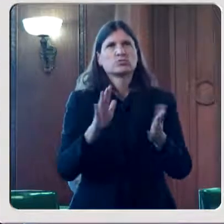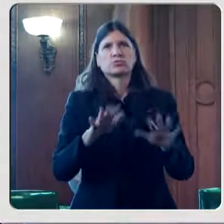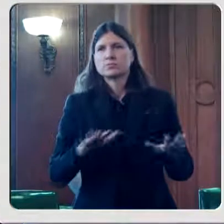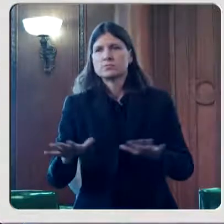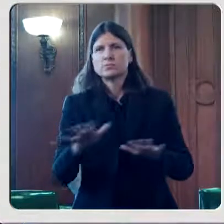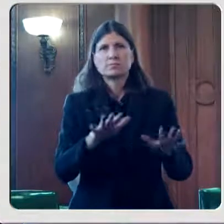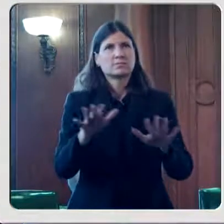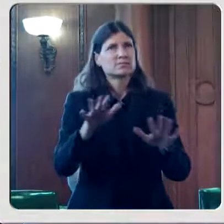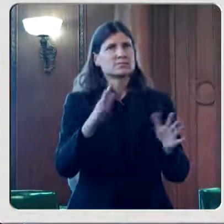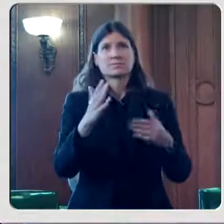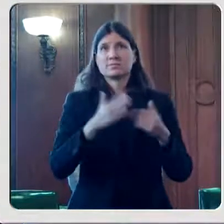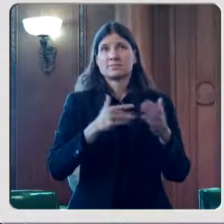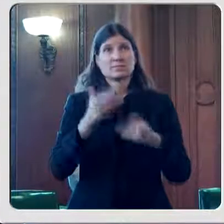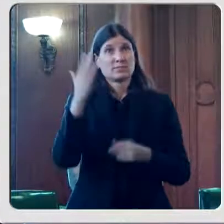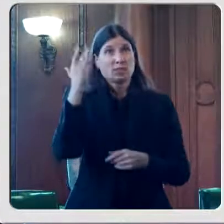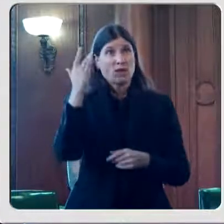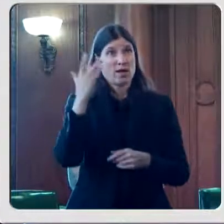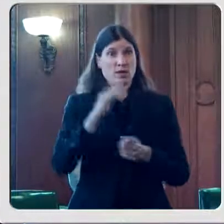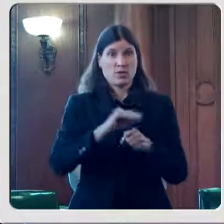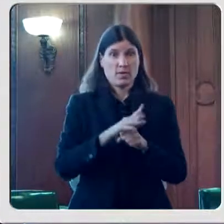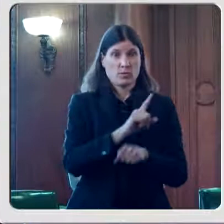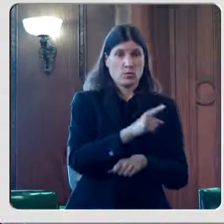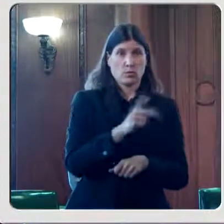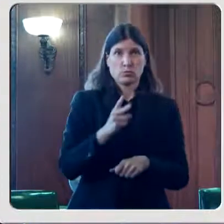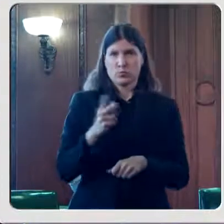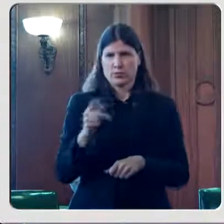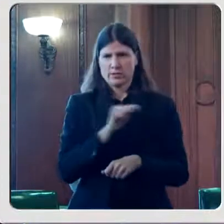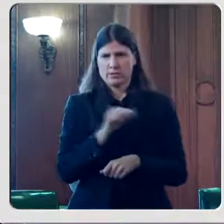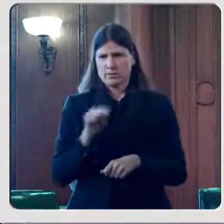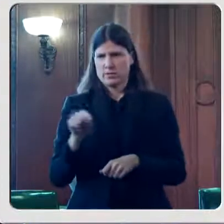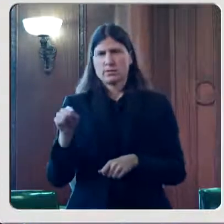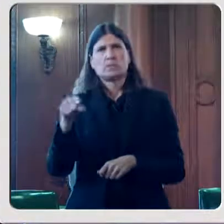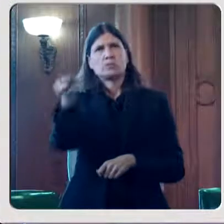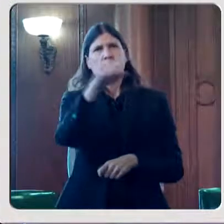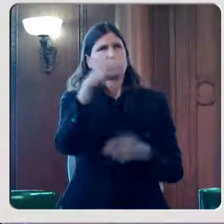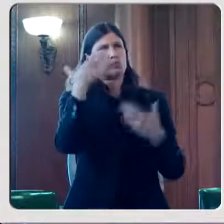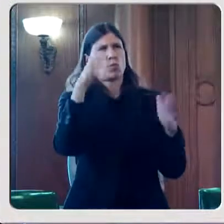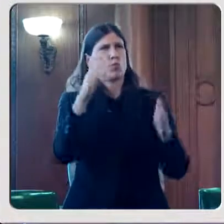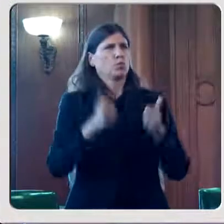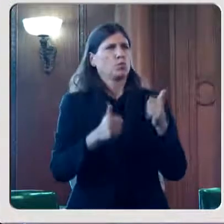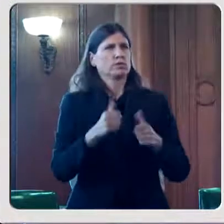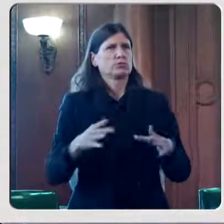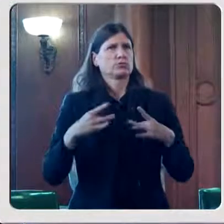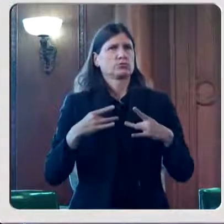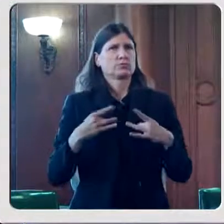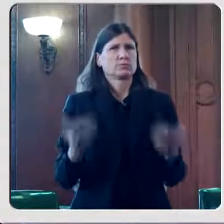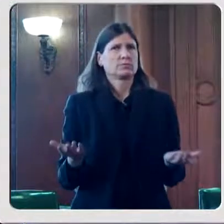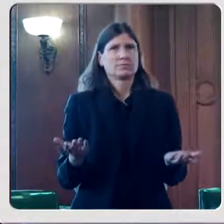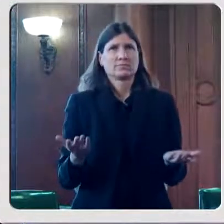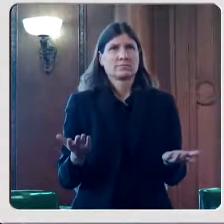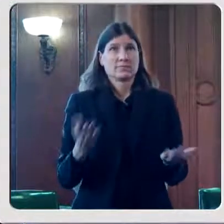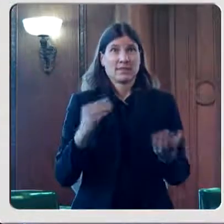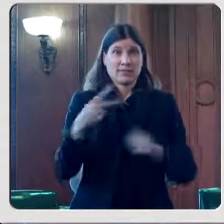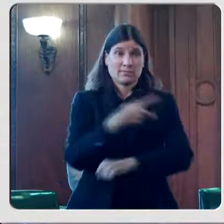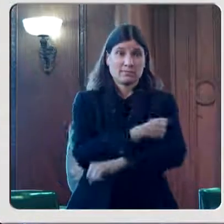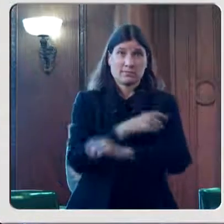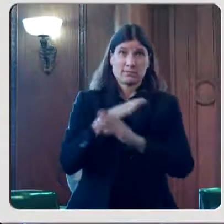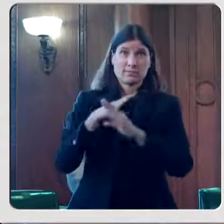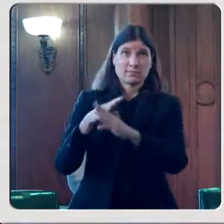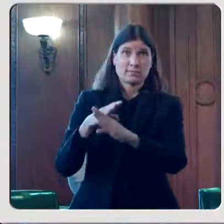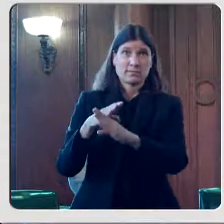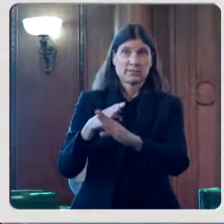strains of coronavirus, and most importantly, continue to escalate and push for a quicker vaccine